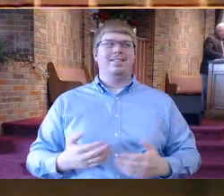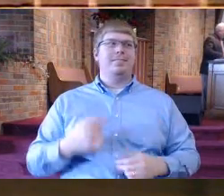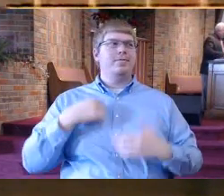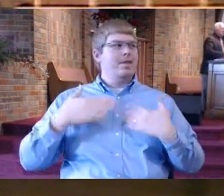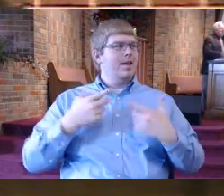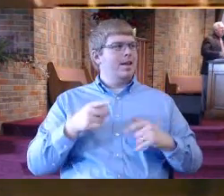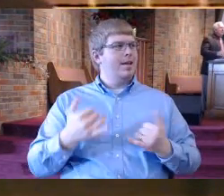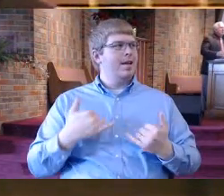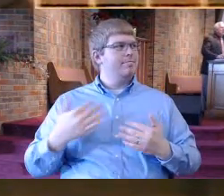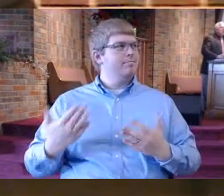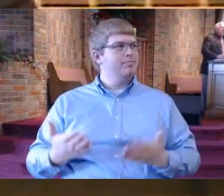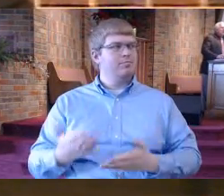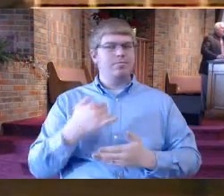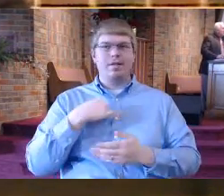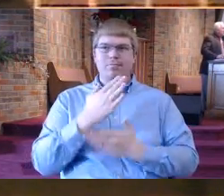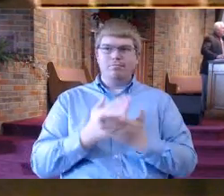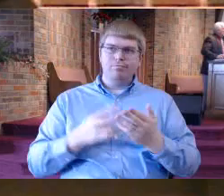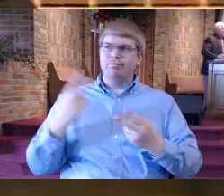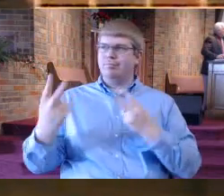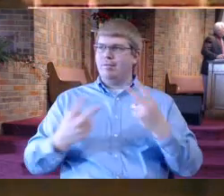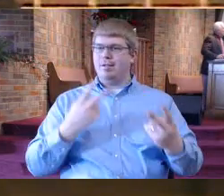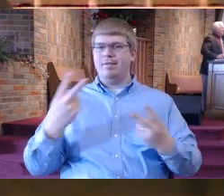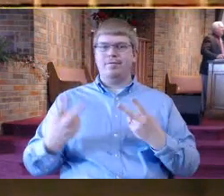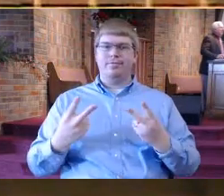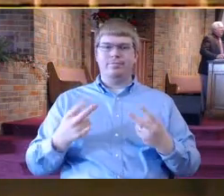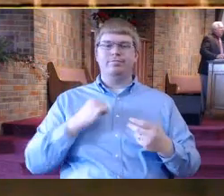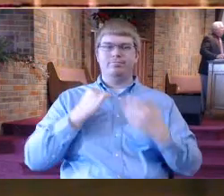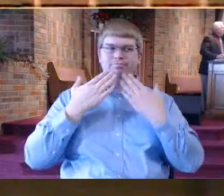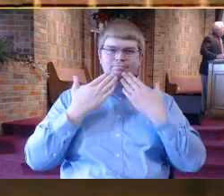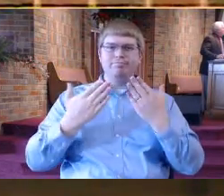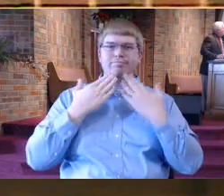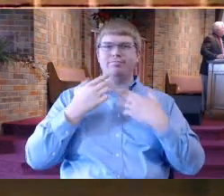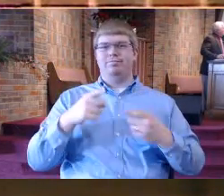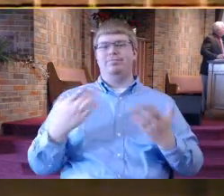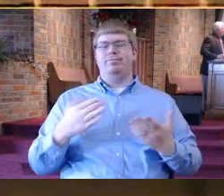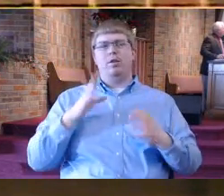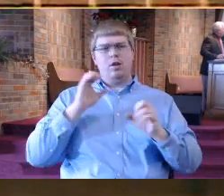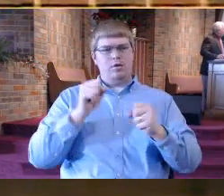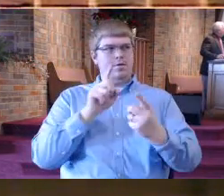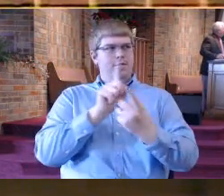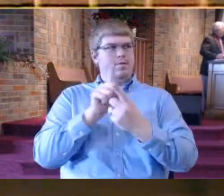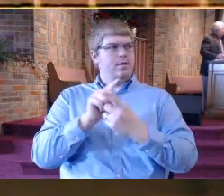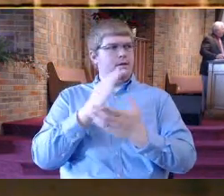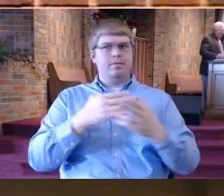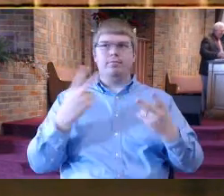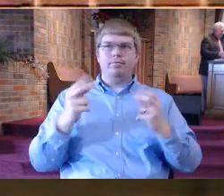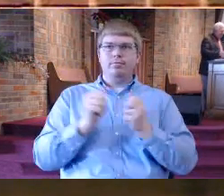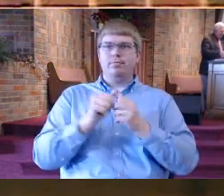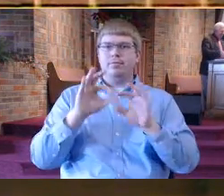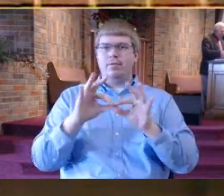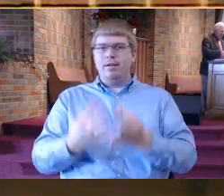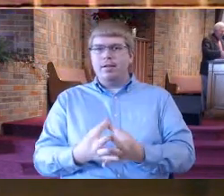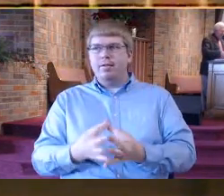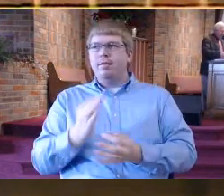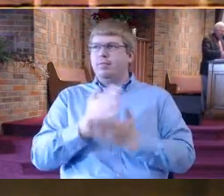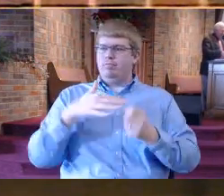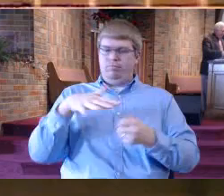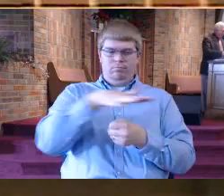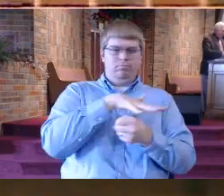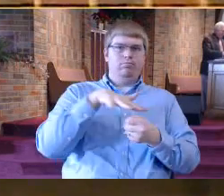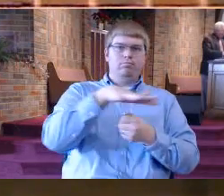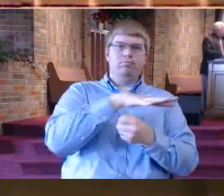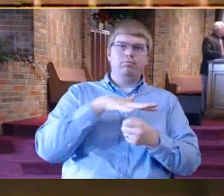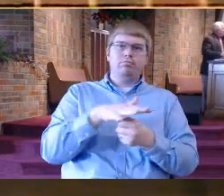here this morning. We do have visitors with us. We're thankful that you've come. We hope to meet you. Some are visiting family, some from our neighborhood